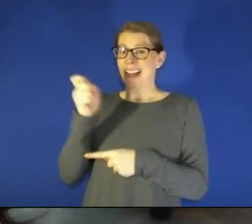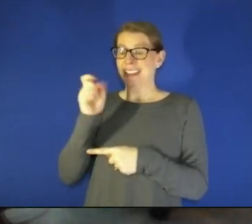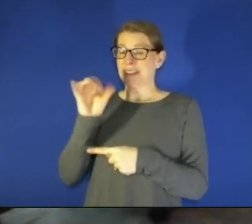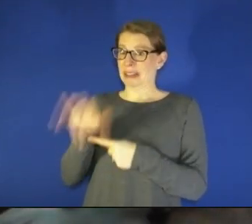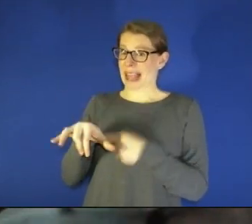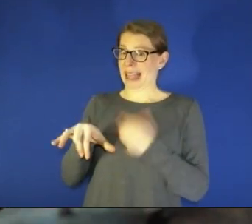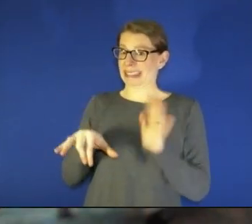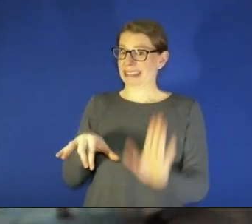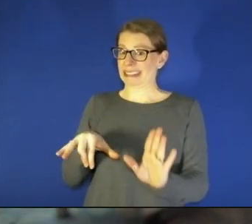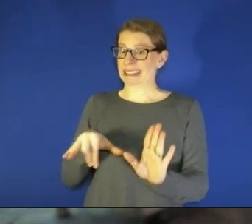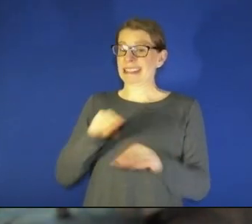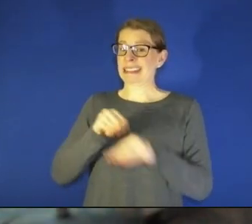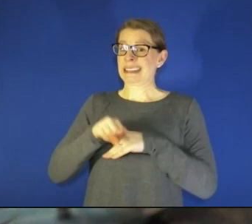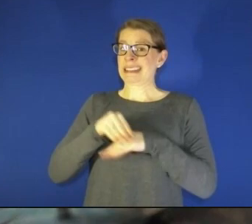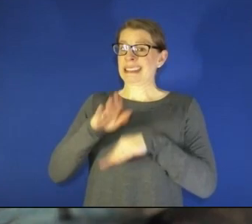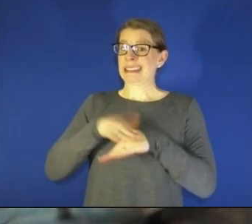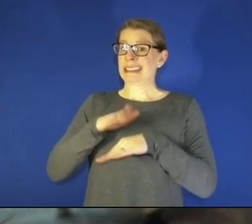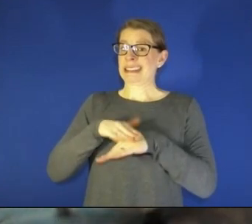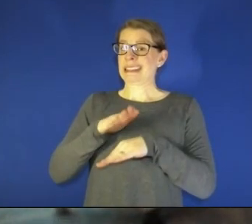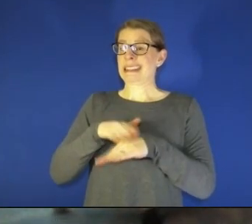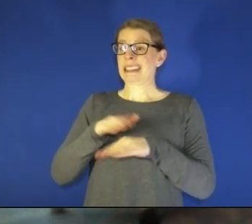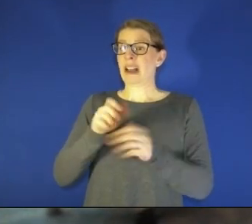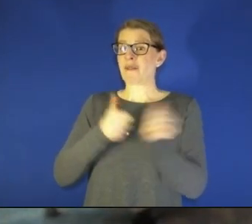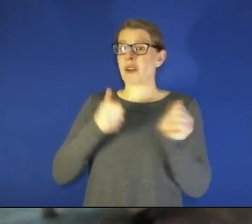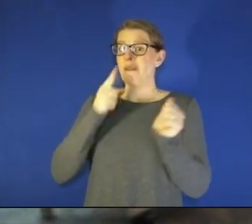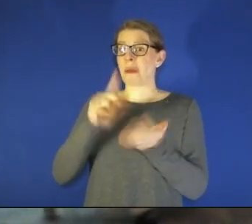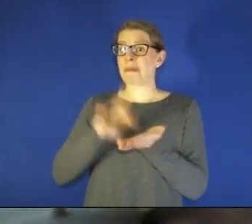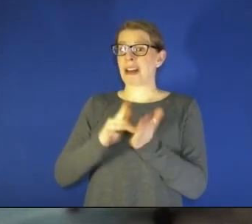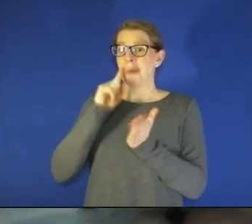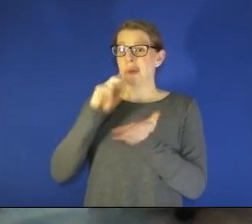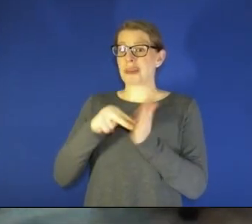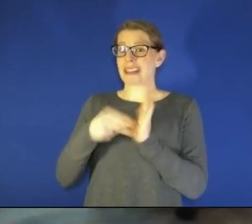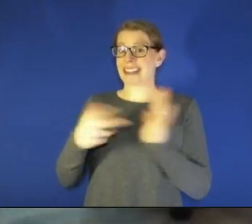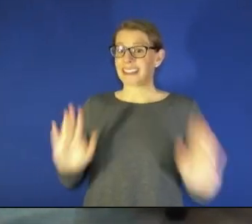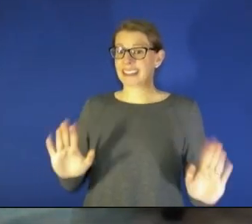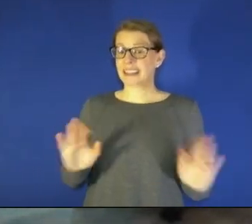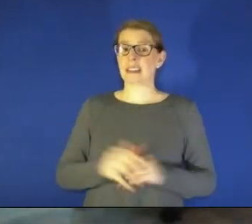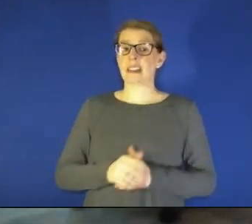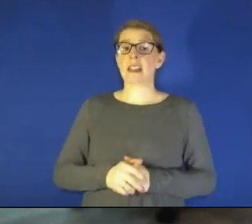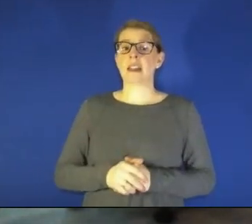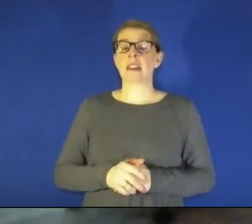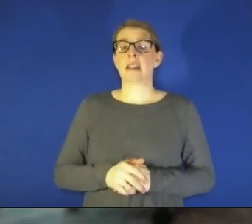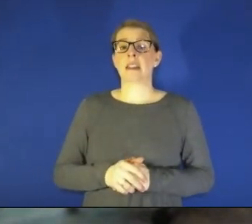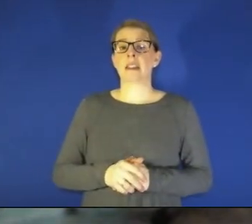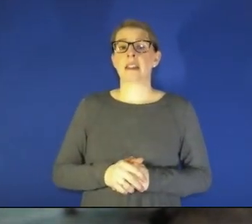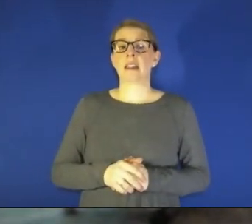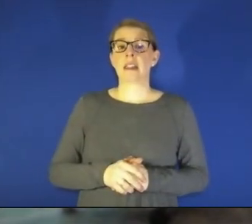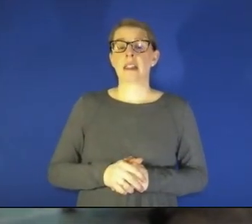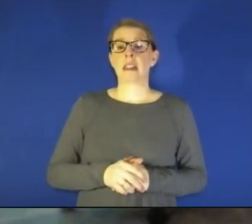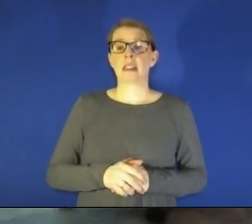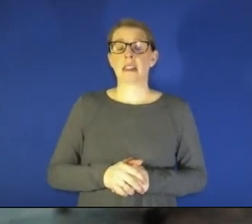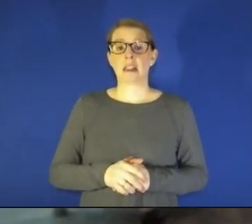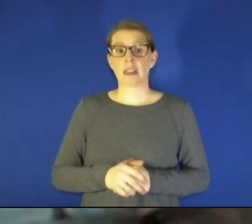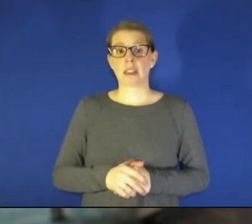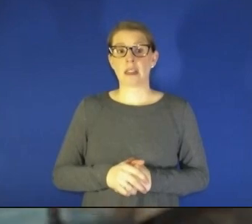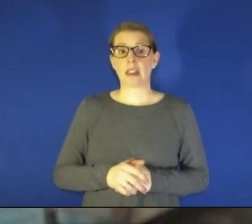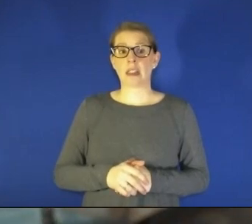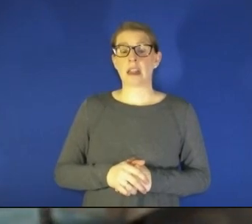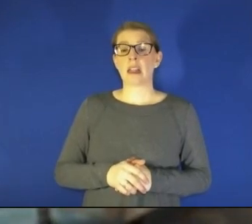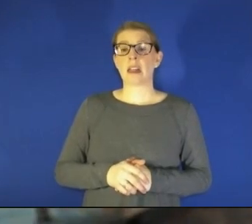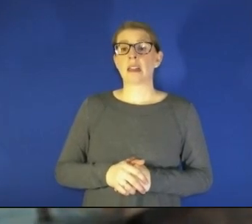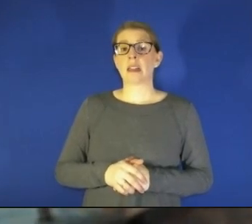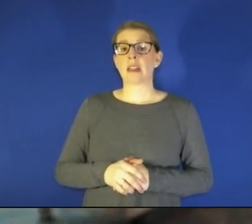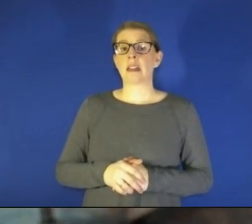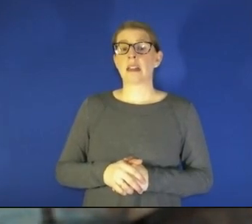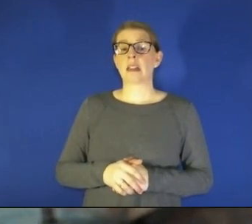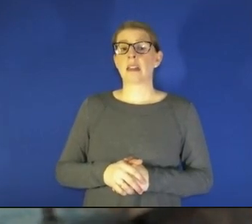to avoid it, at least for medical purposes. You may want to have other kinds of fun, but that's different. And high colonics, eventually